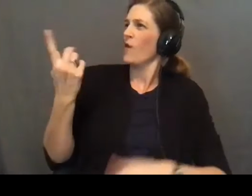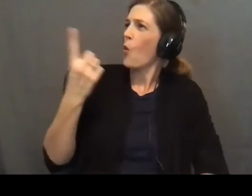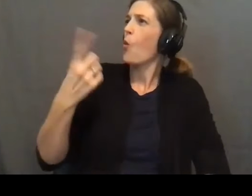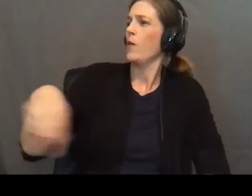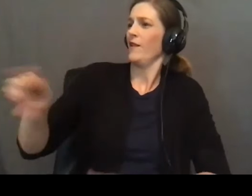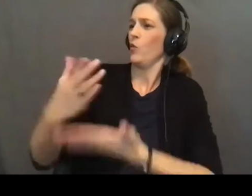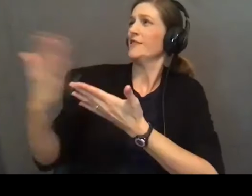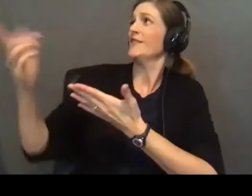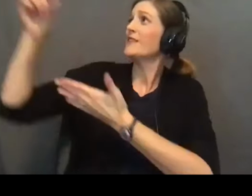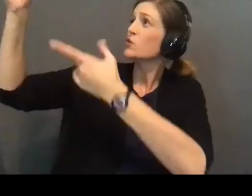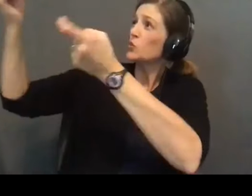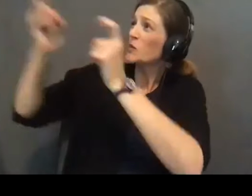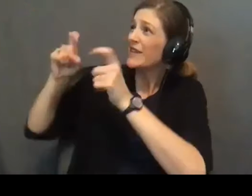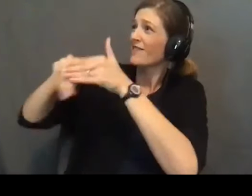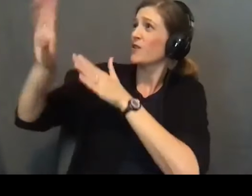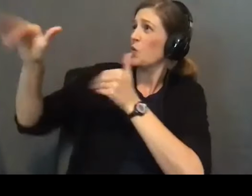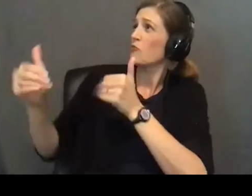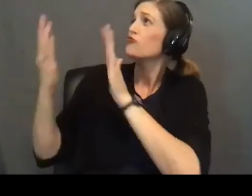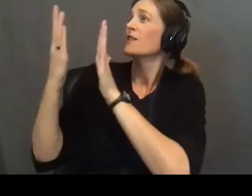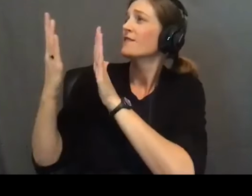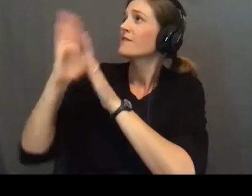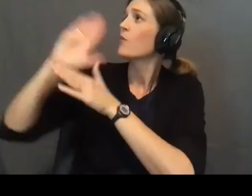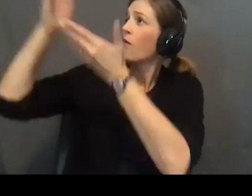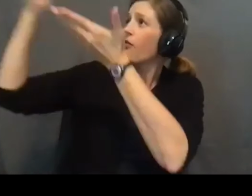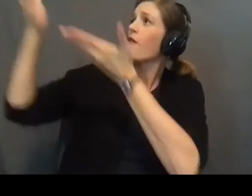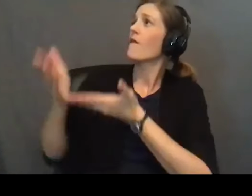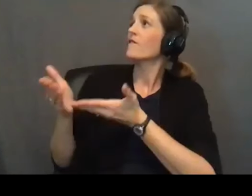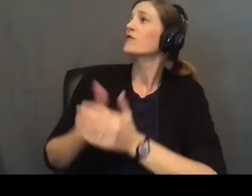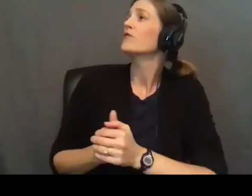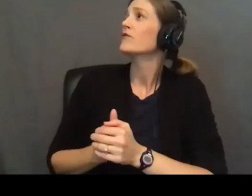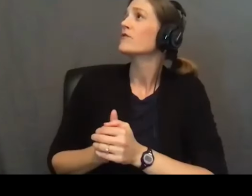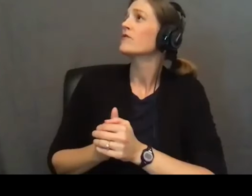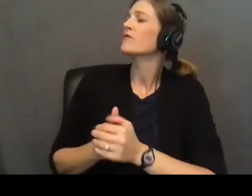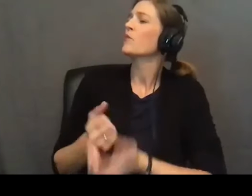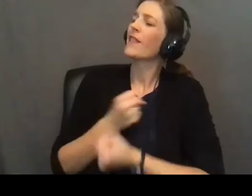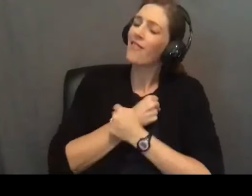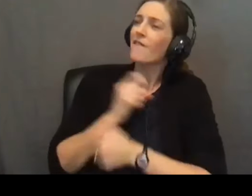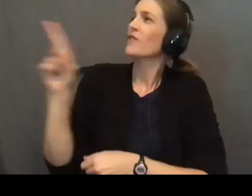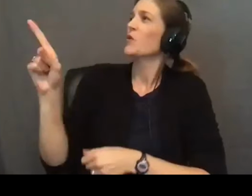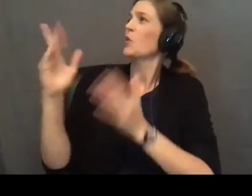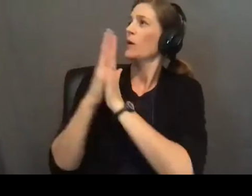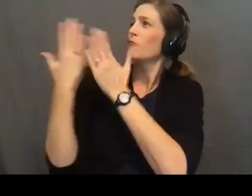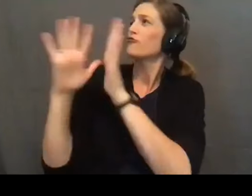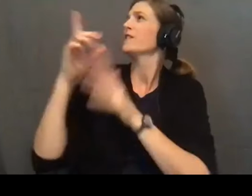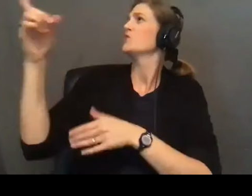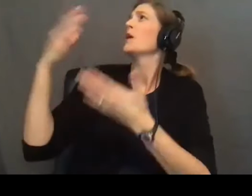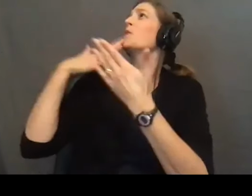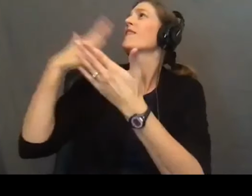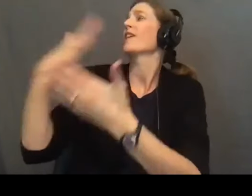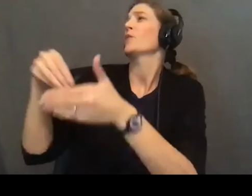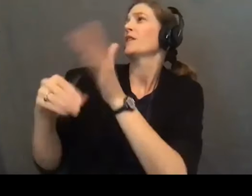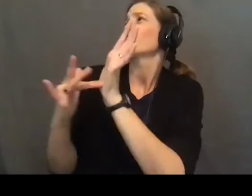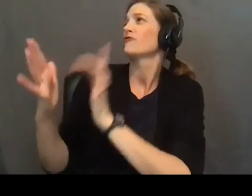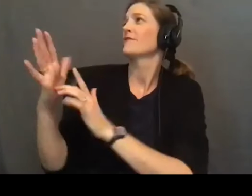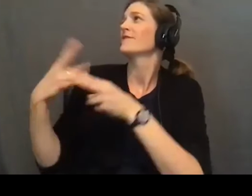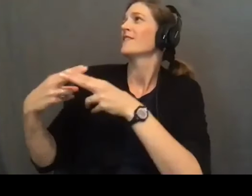you Give in your Presence Will offer us We love you We praise you And we thank you In Jesus name